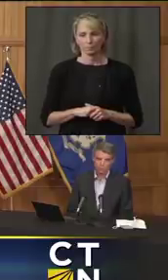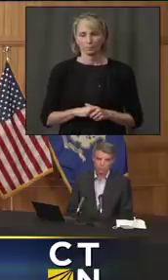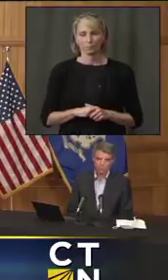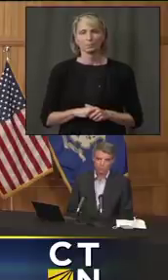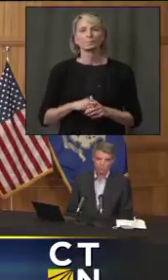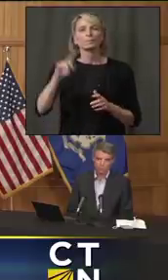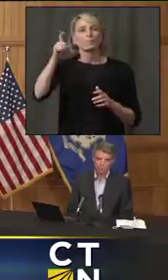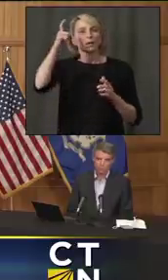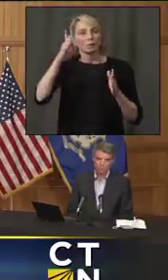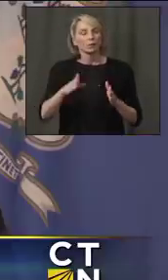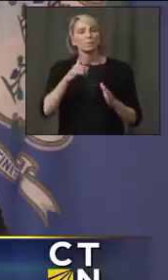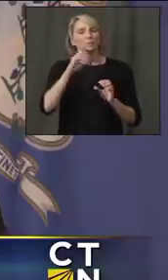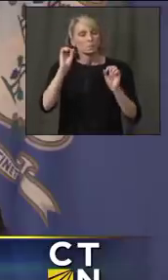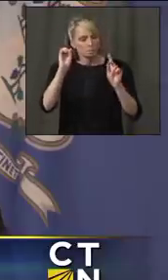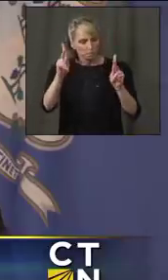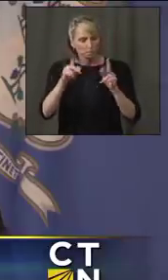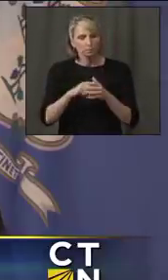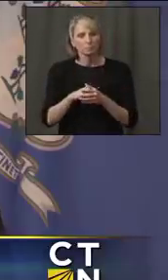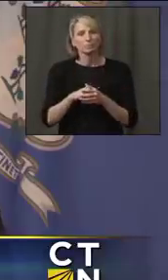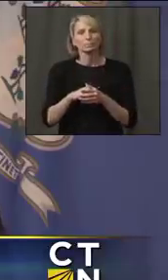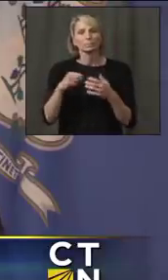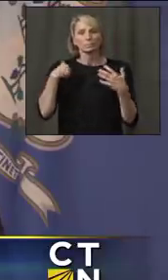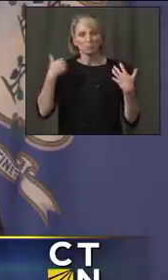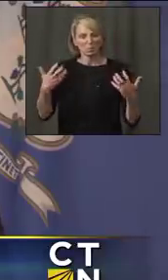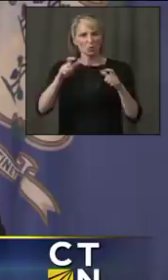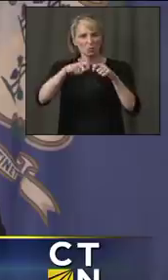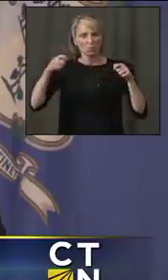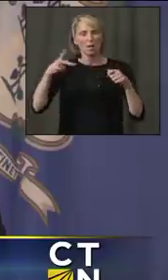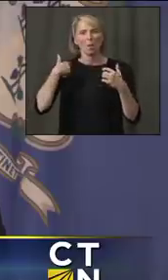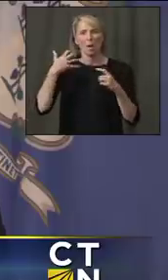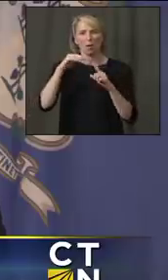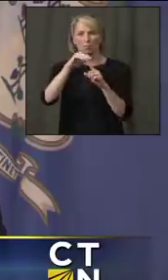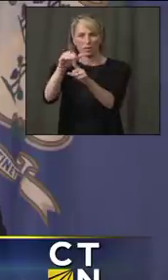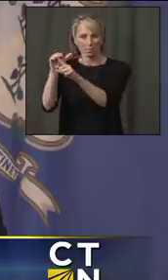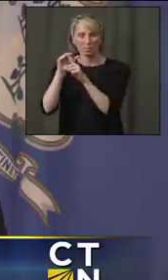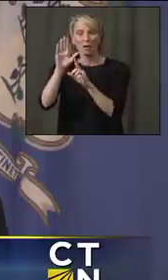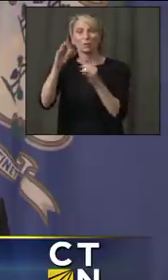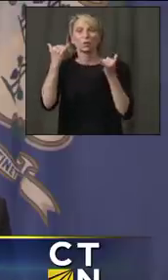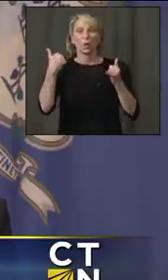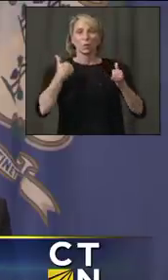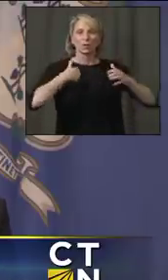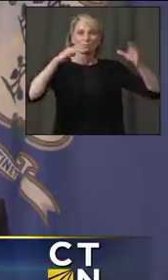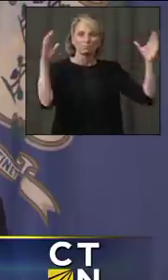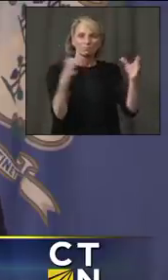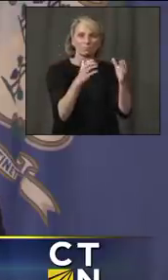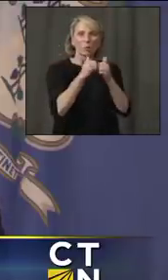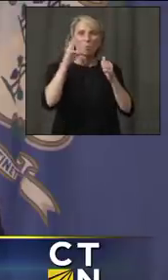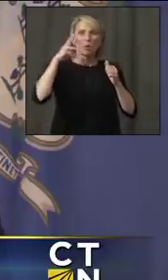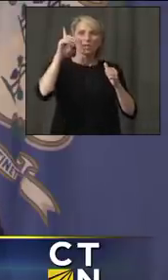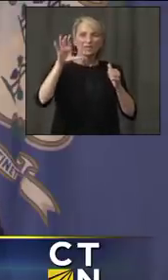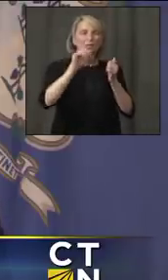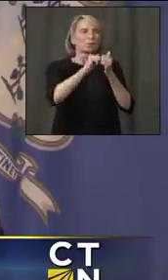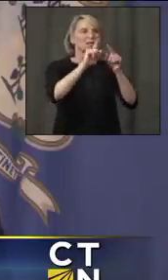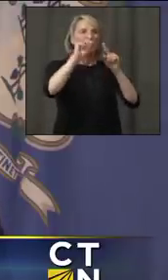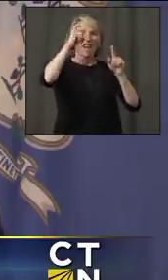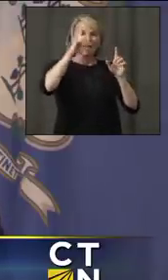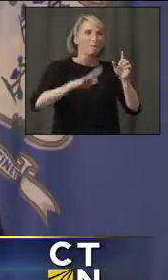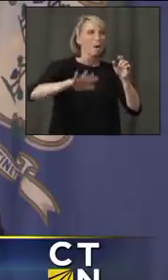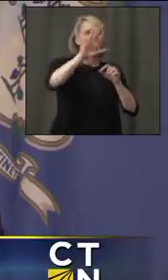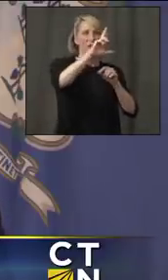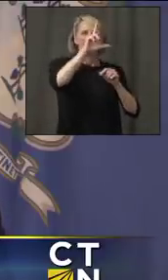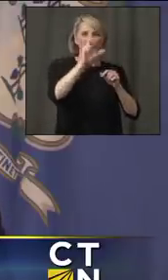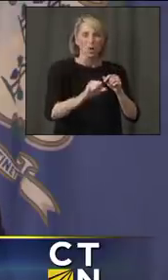All right, let me conclude by reminding everybody what I heard from every governor today. Wearing the mask is more important than